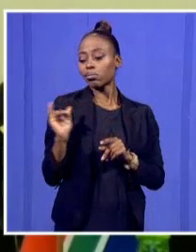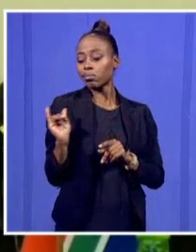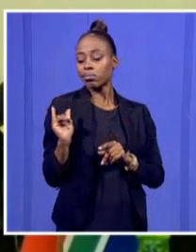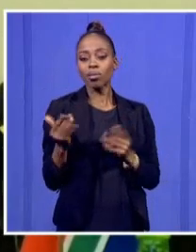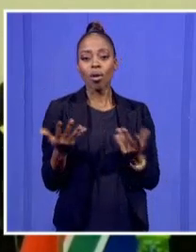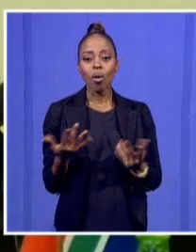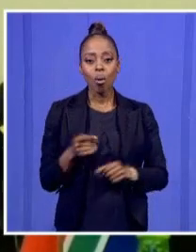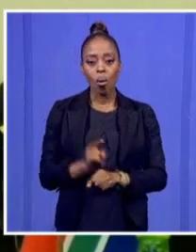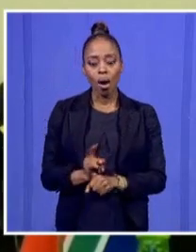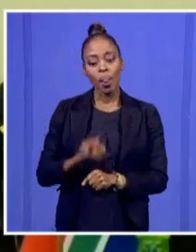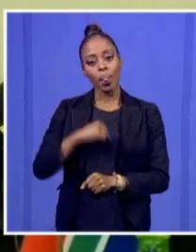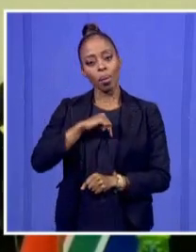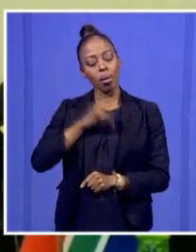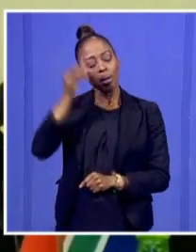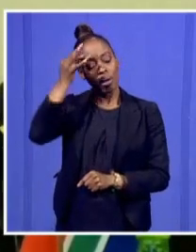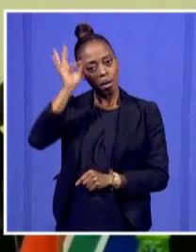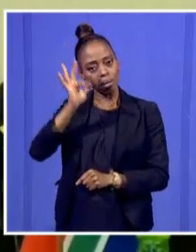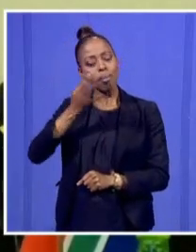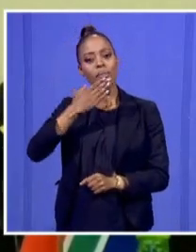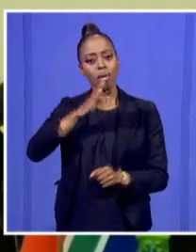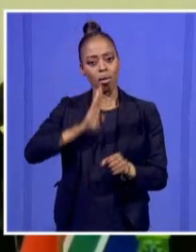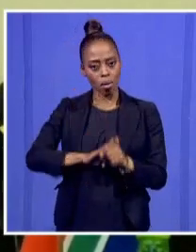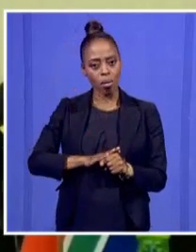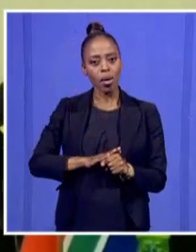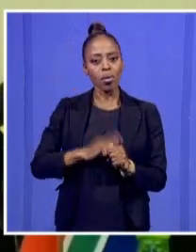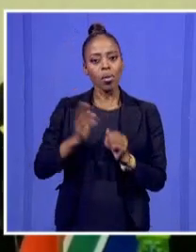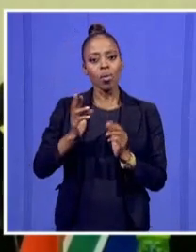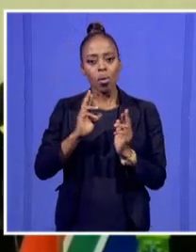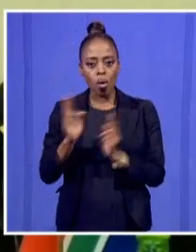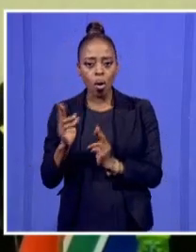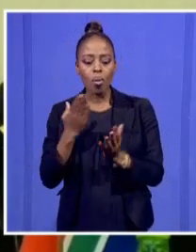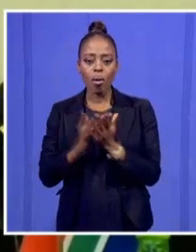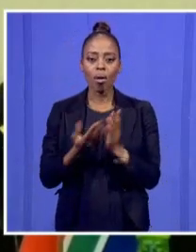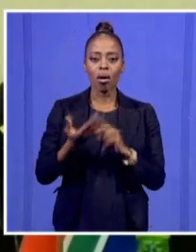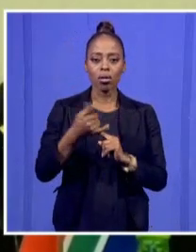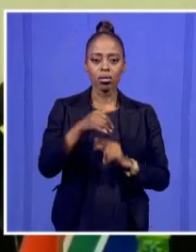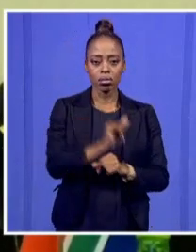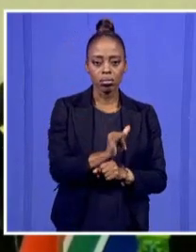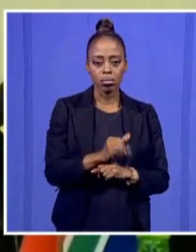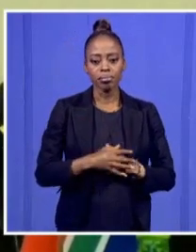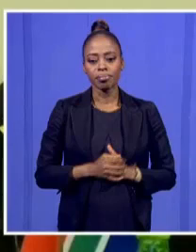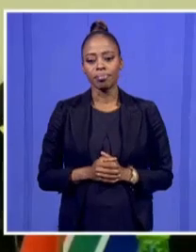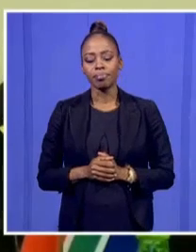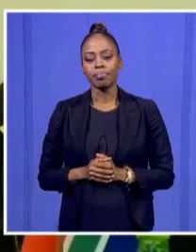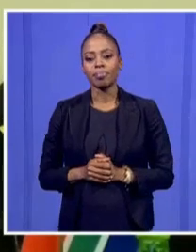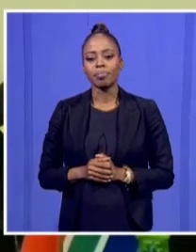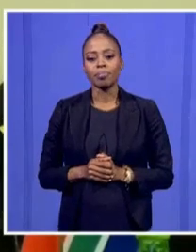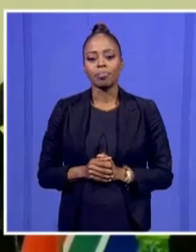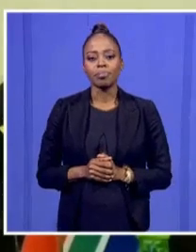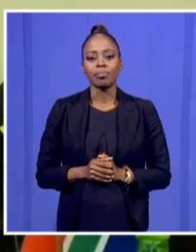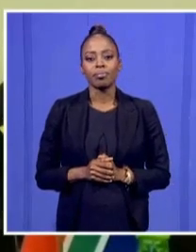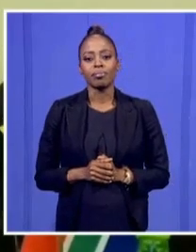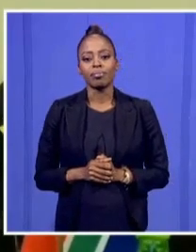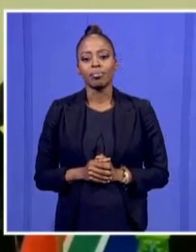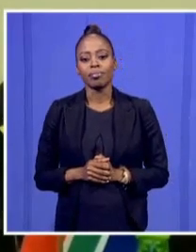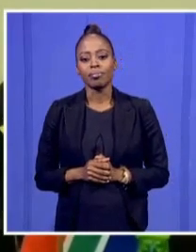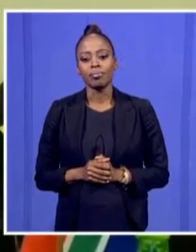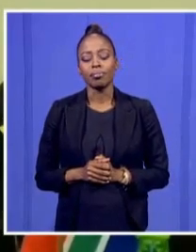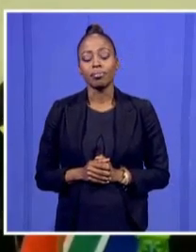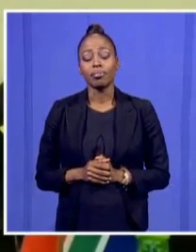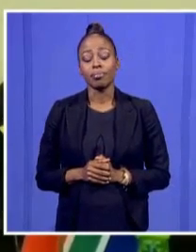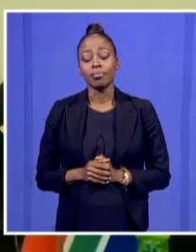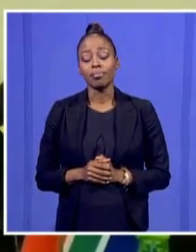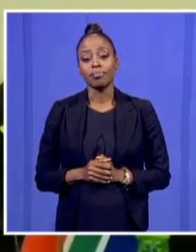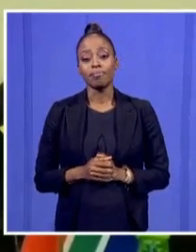as governments, we are committed to help doing so. These are very interesting